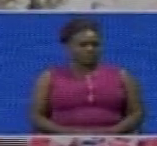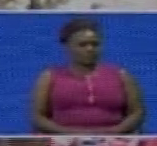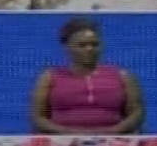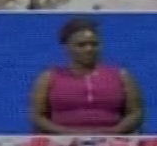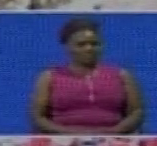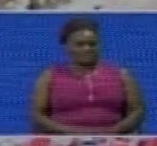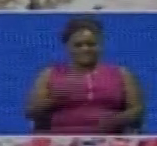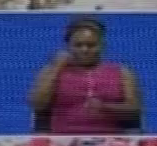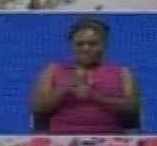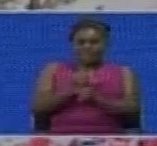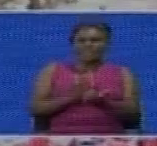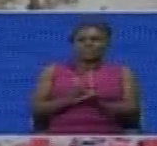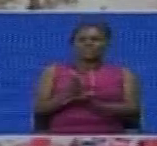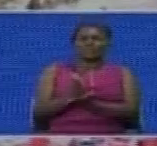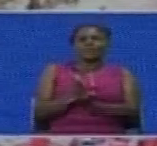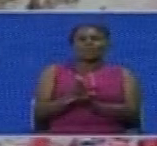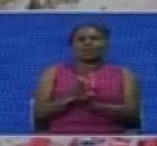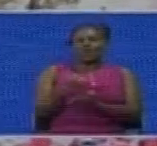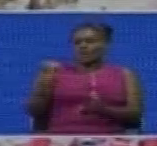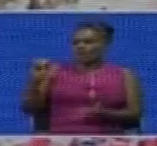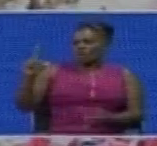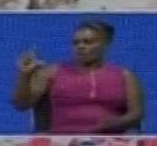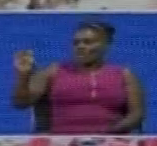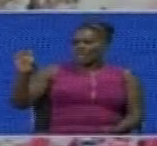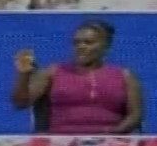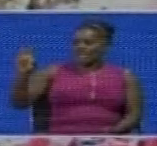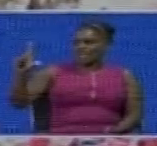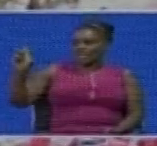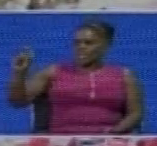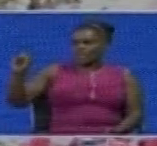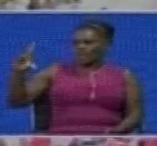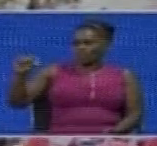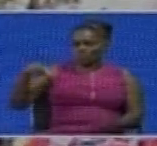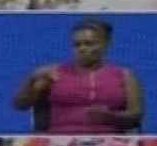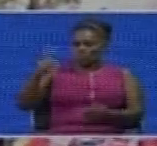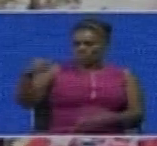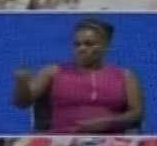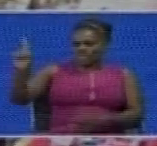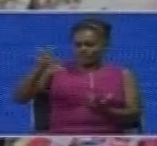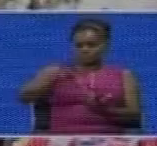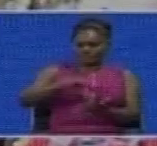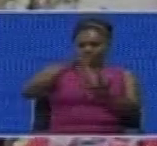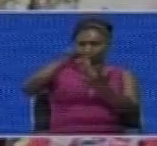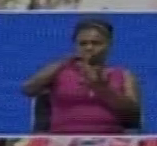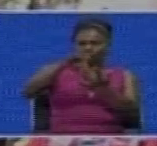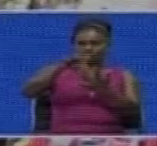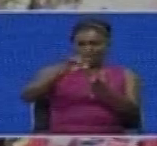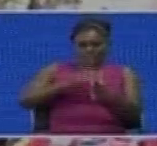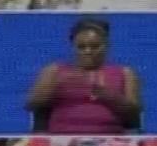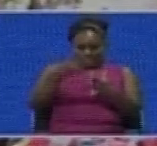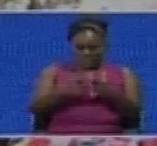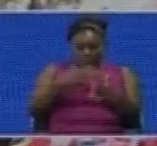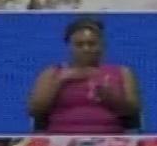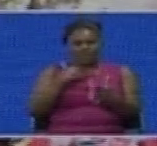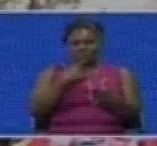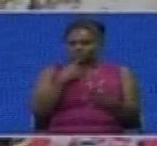They should ensure that Olelenku go through nomination, and if he does, I want to take the opportunity